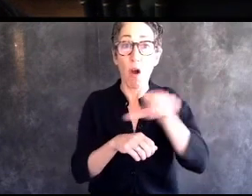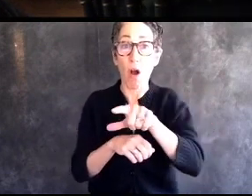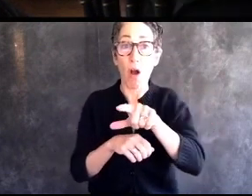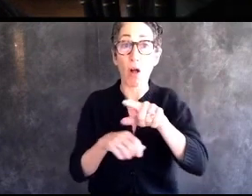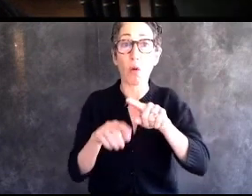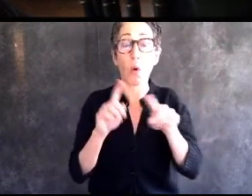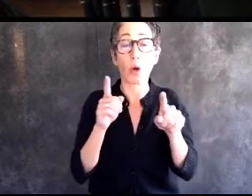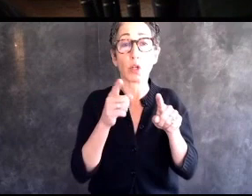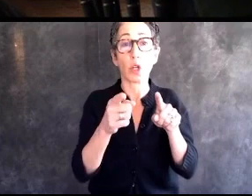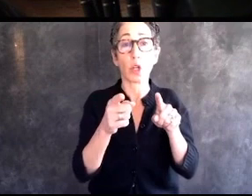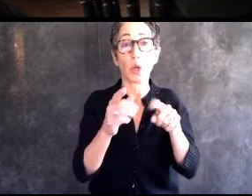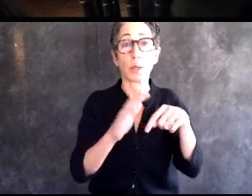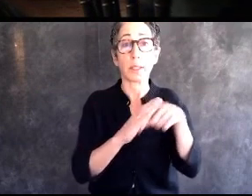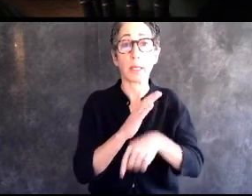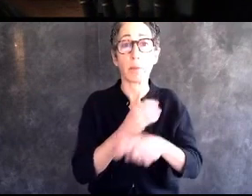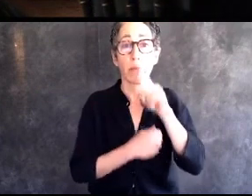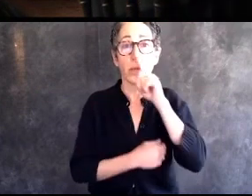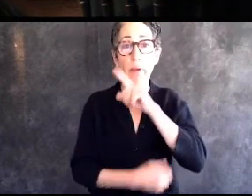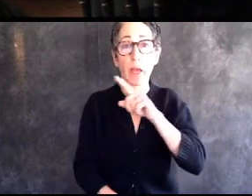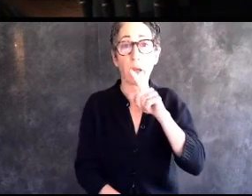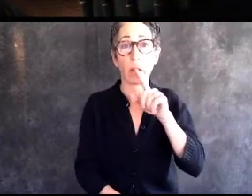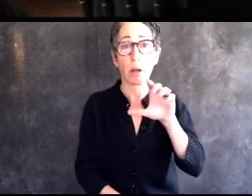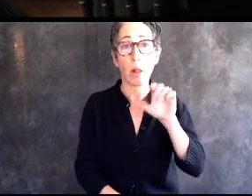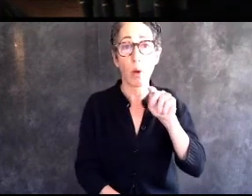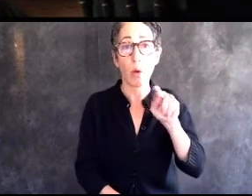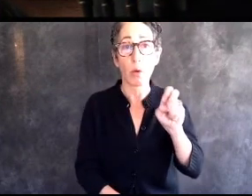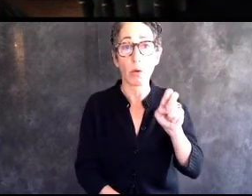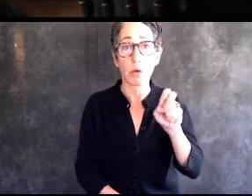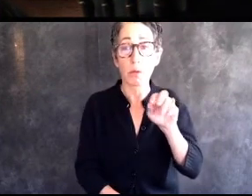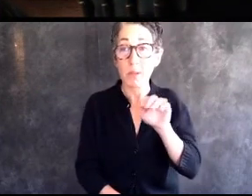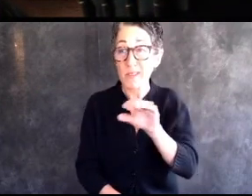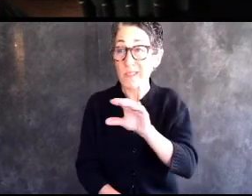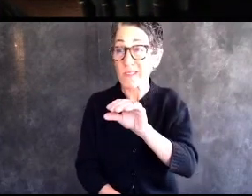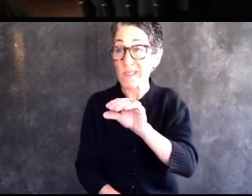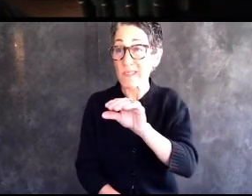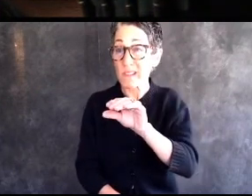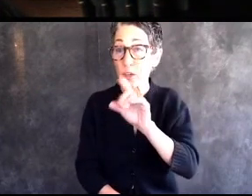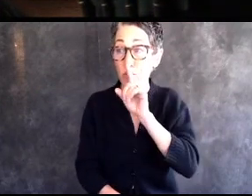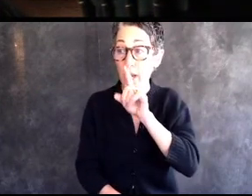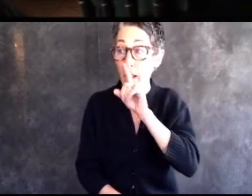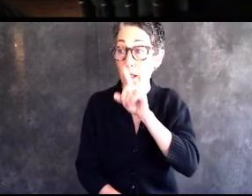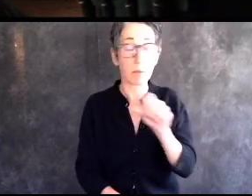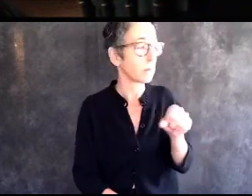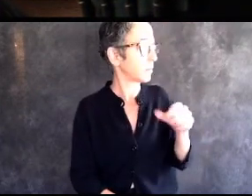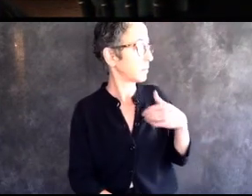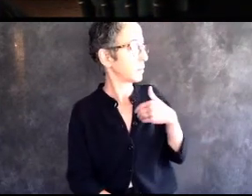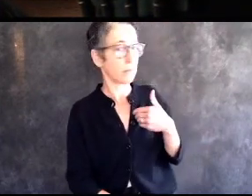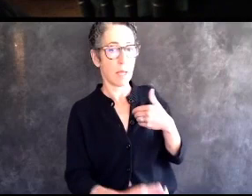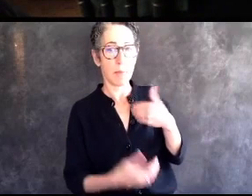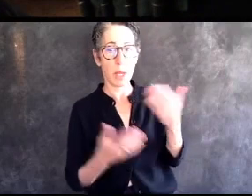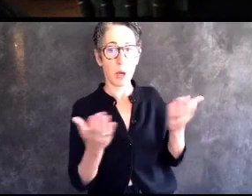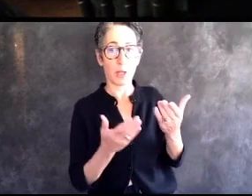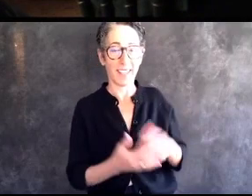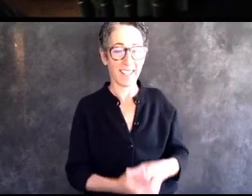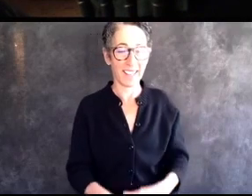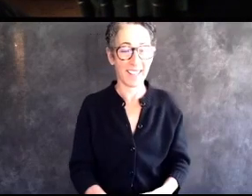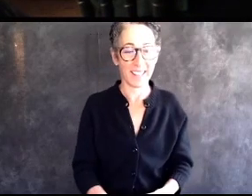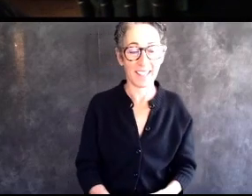wait. Okay. Nope, you're really here. Okay, yes. High definition Planck scale. So